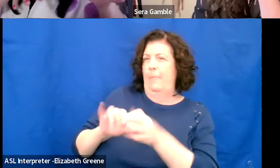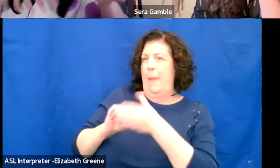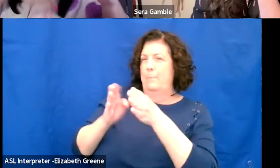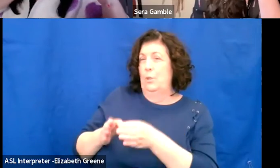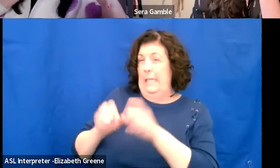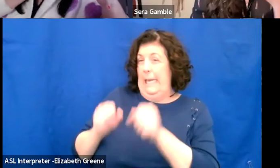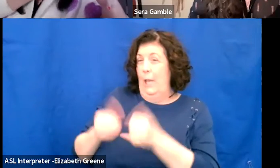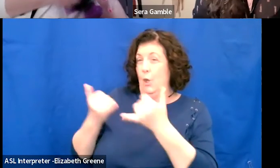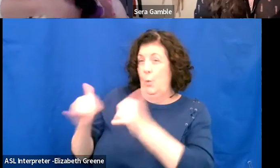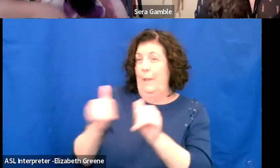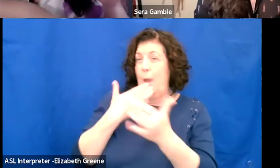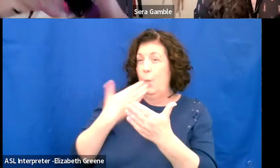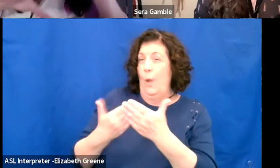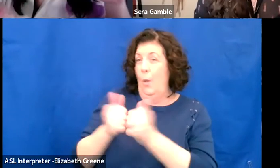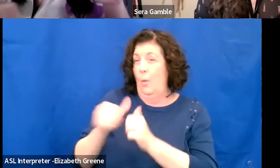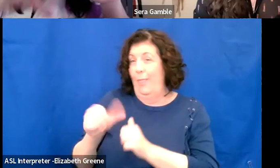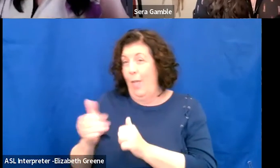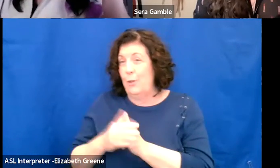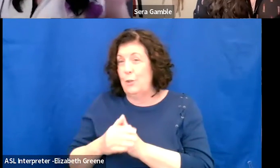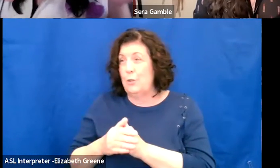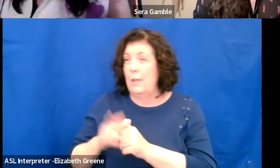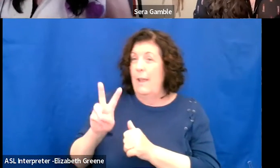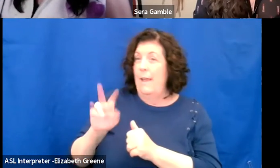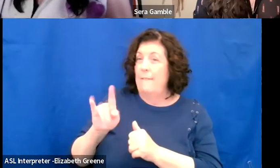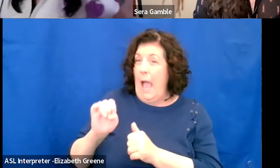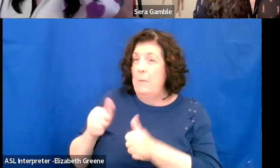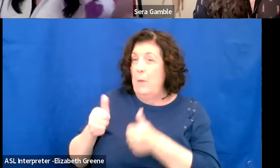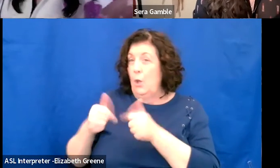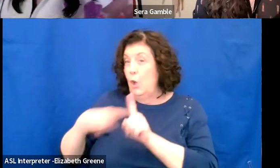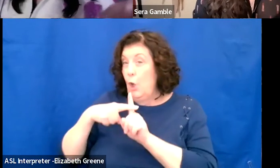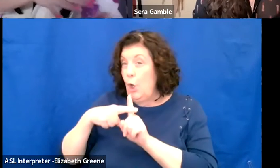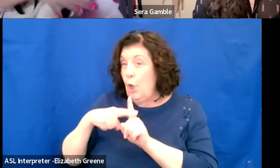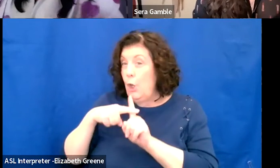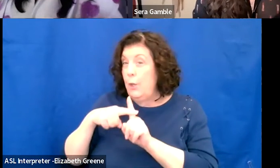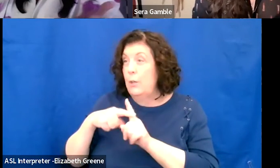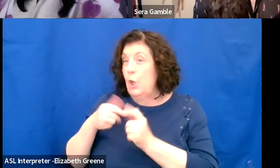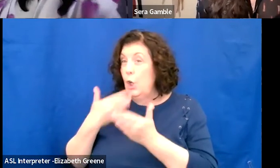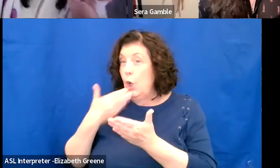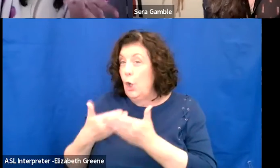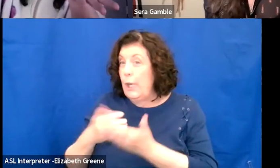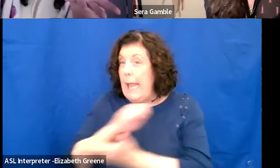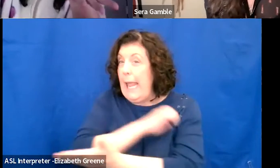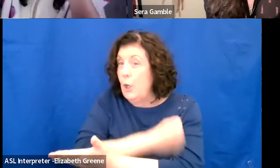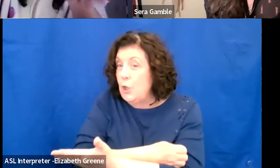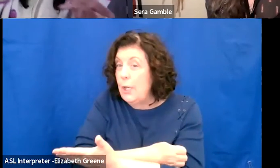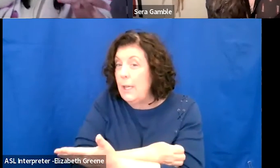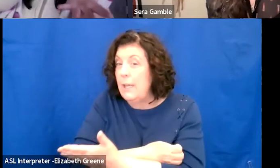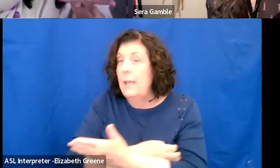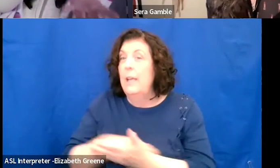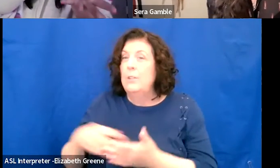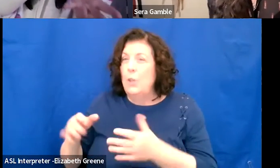gonna, are you good vibes? Are you good energy? Like, right? It's like you do this and then it's